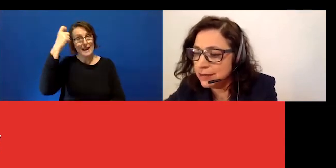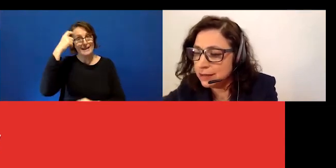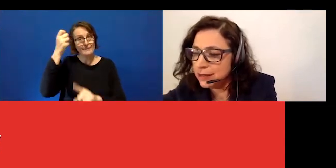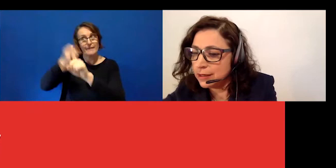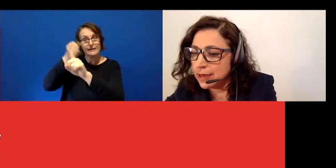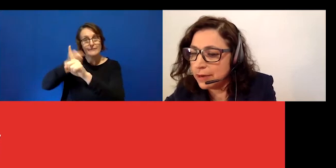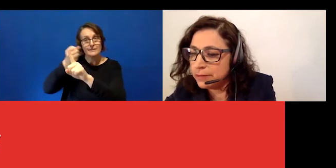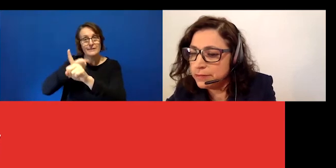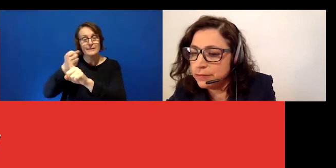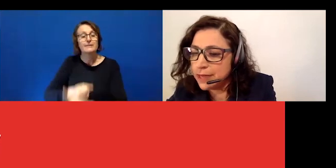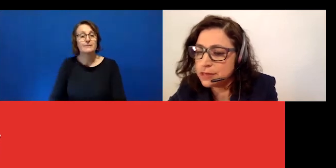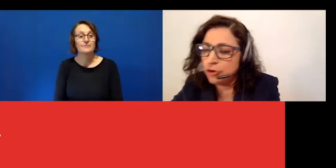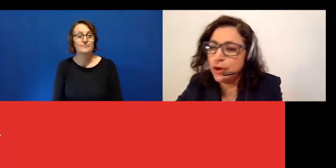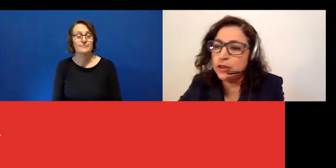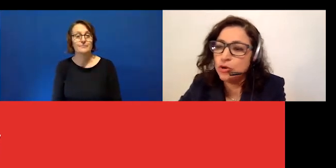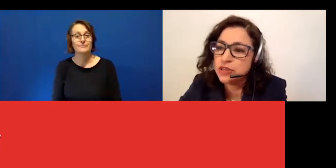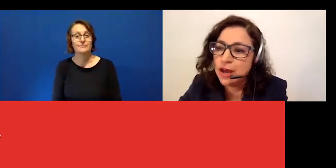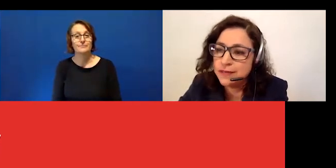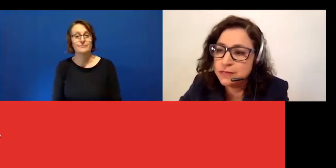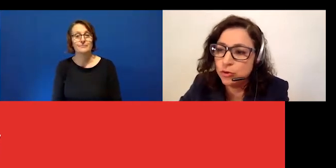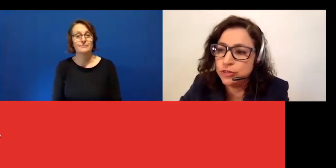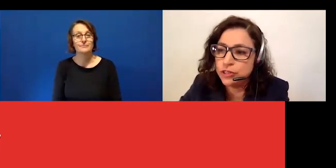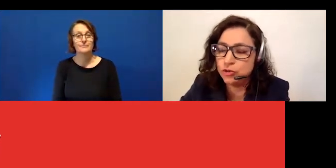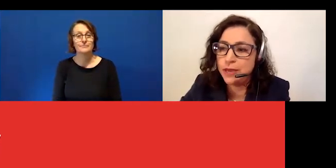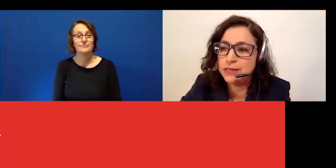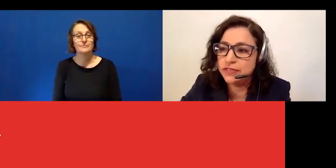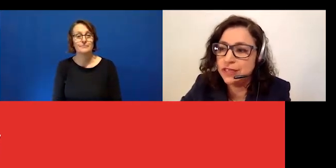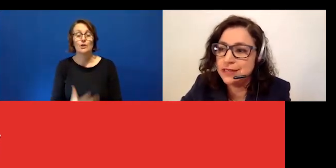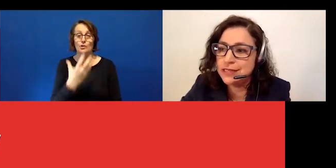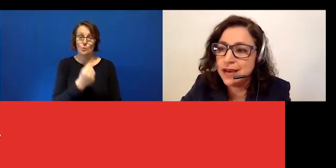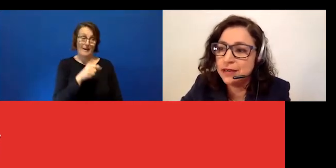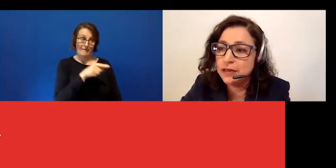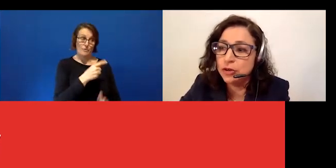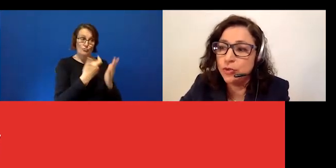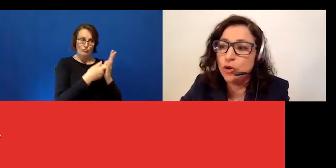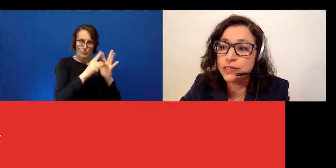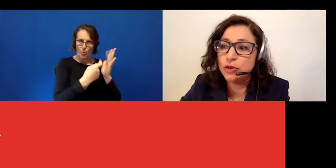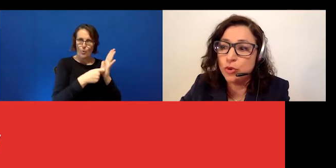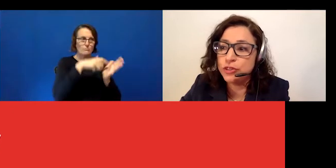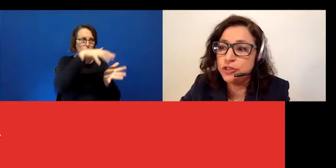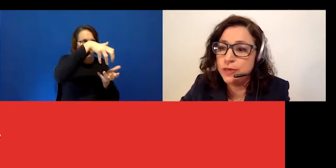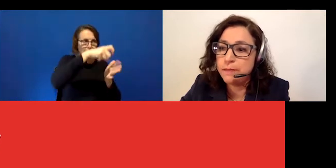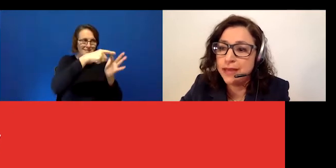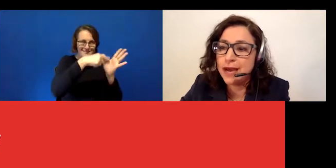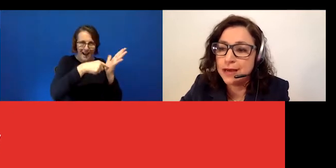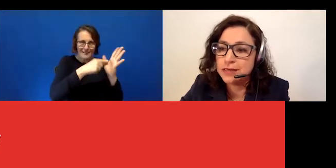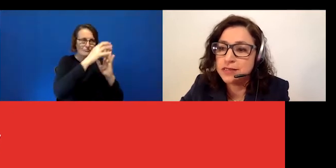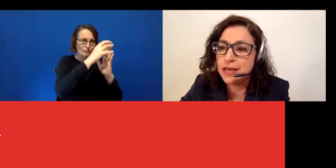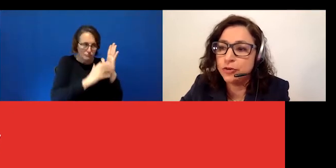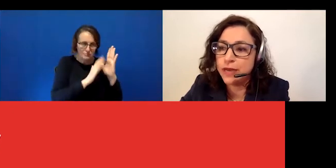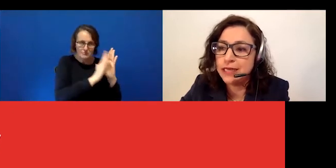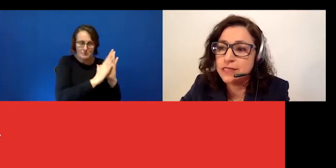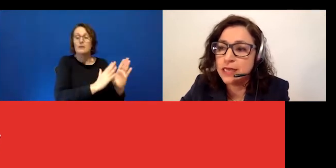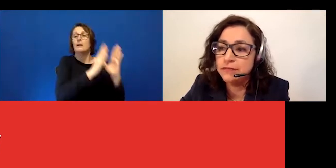advocacy. And so alongside this more traditional means of collecting data, we also wanted to embed artists